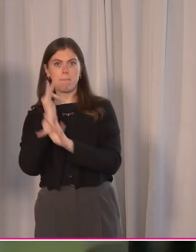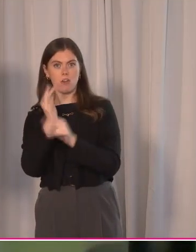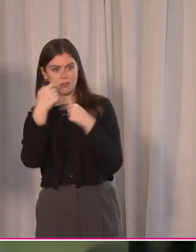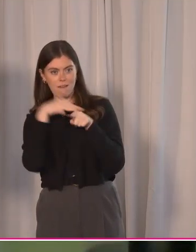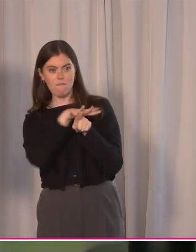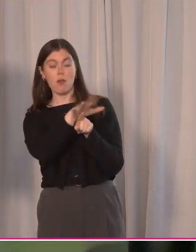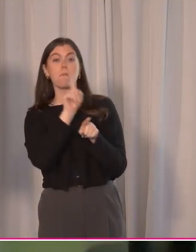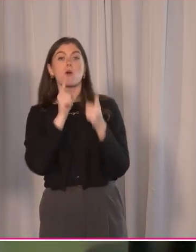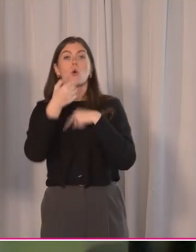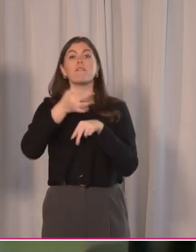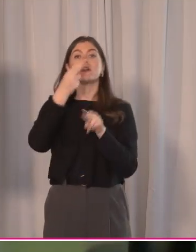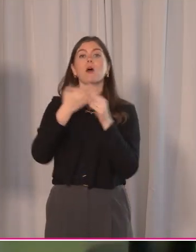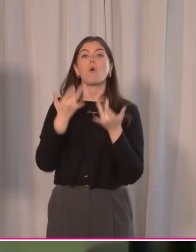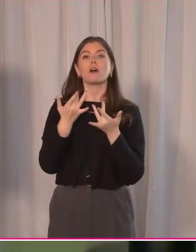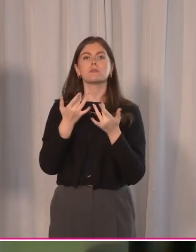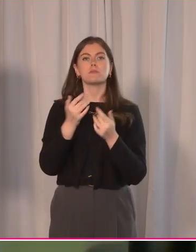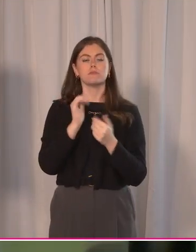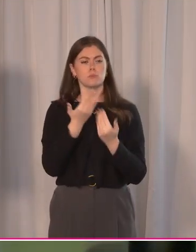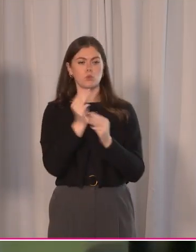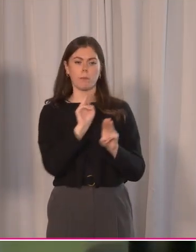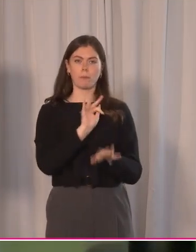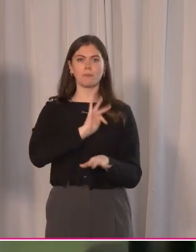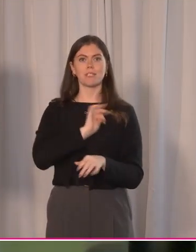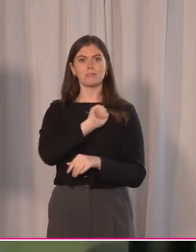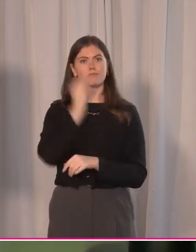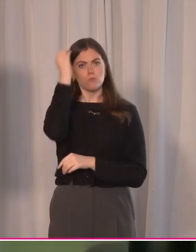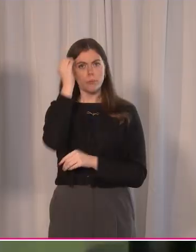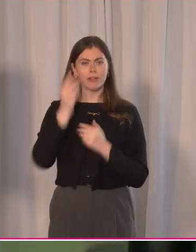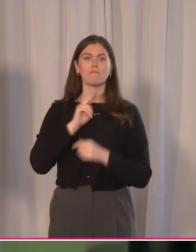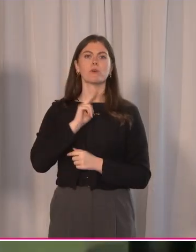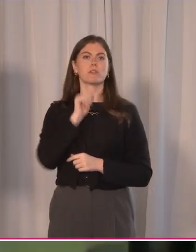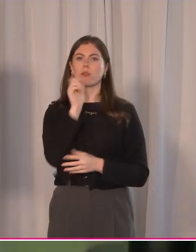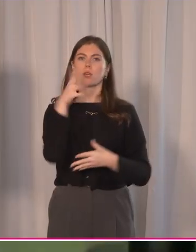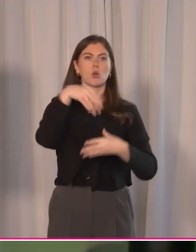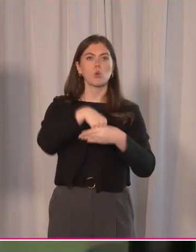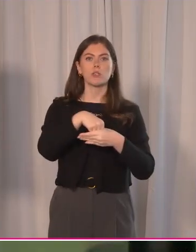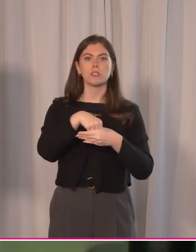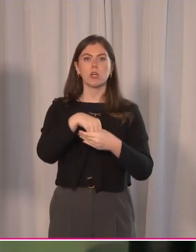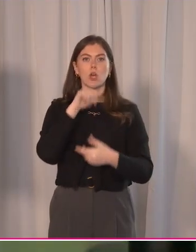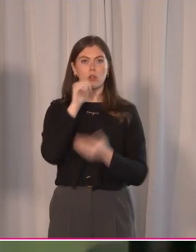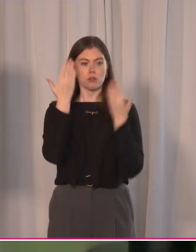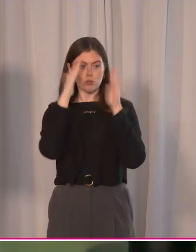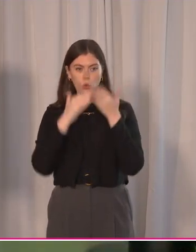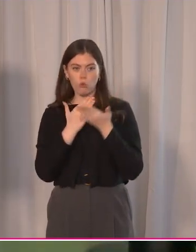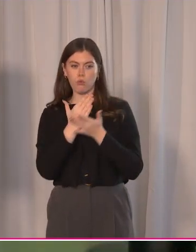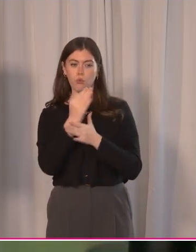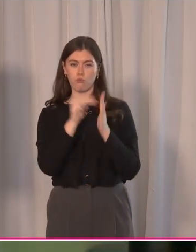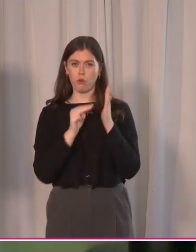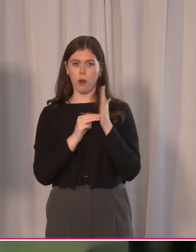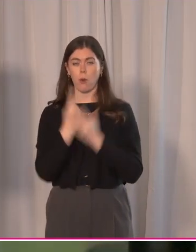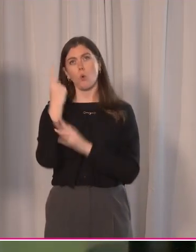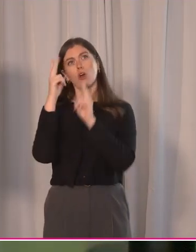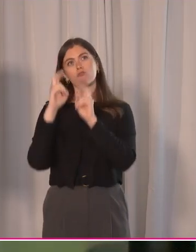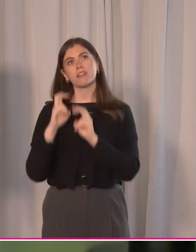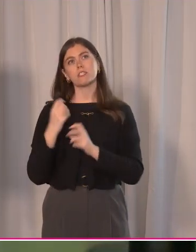what we found was that the voices of the young people were not included, not reflected at all. There was one study